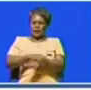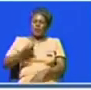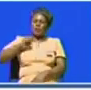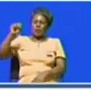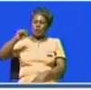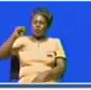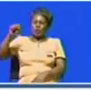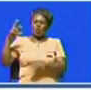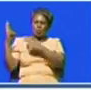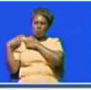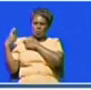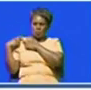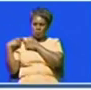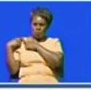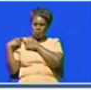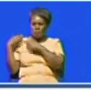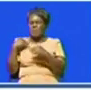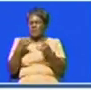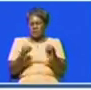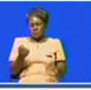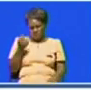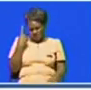head of an organization? I'm just trying to understand